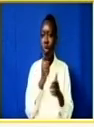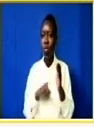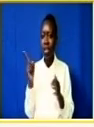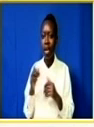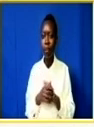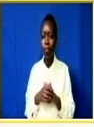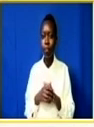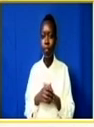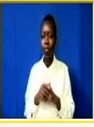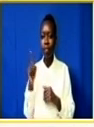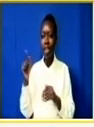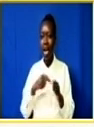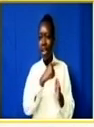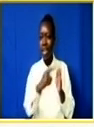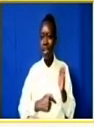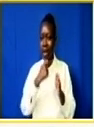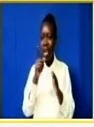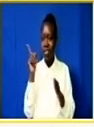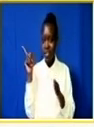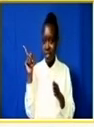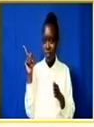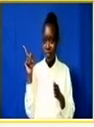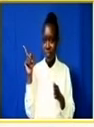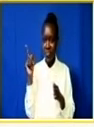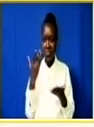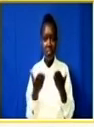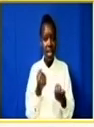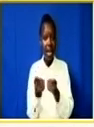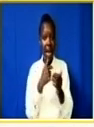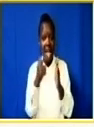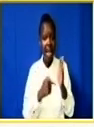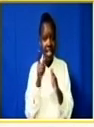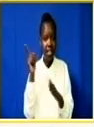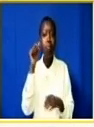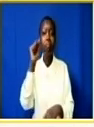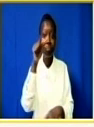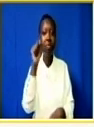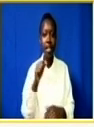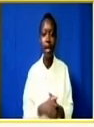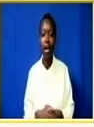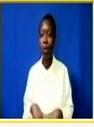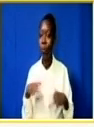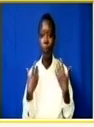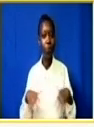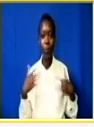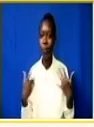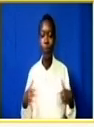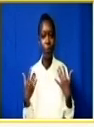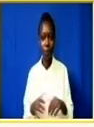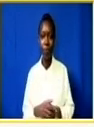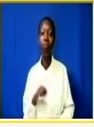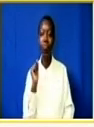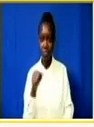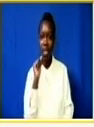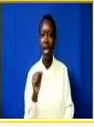tiles? Those are tires. Car tires. Yeah. That's wonderful. That's in innovative ways. Yeah. That's true.